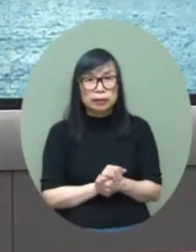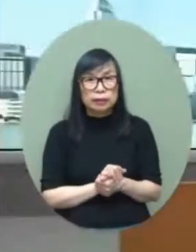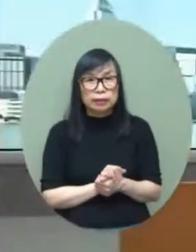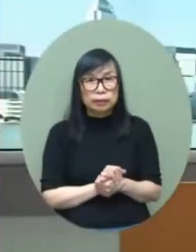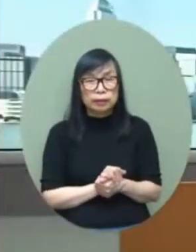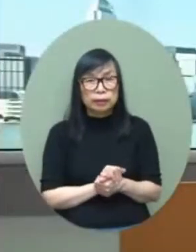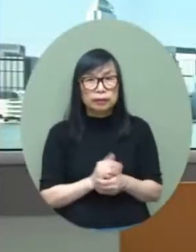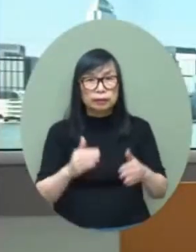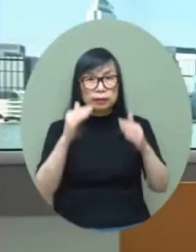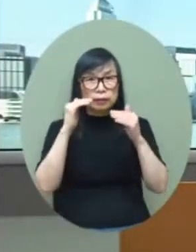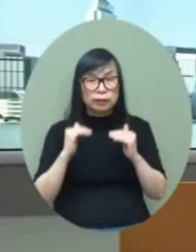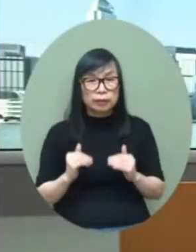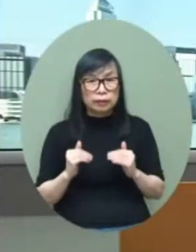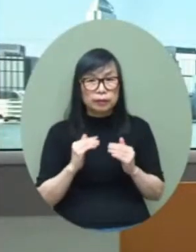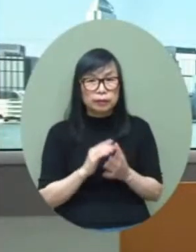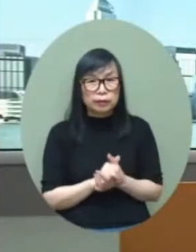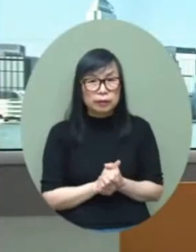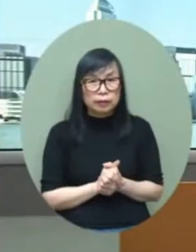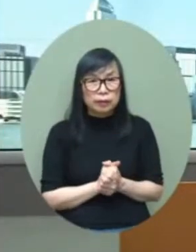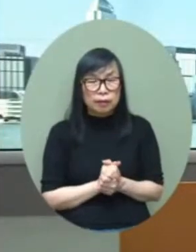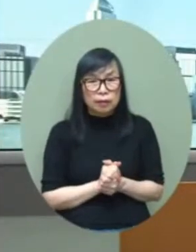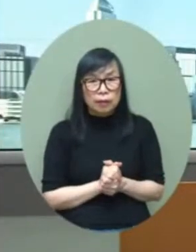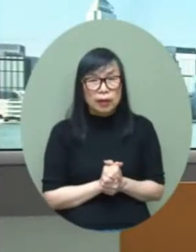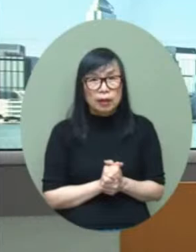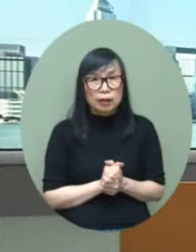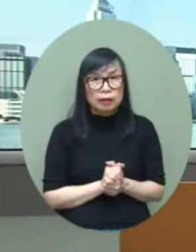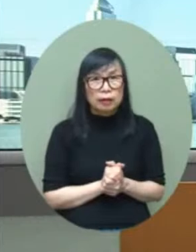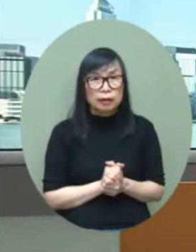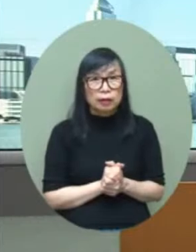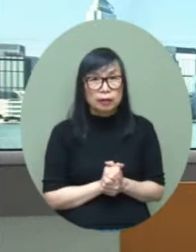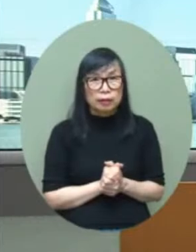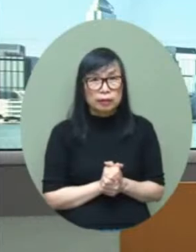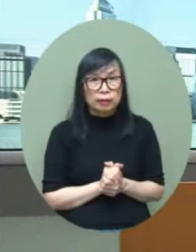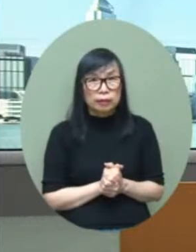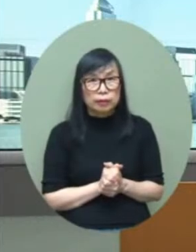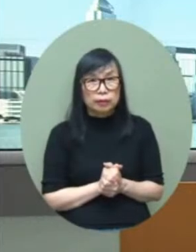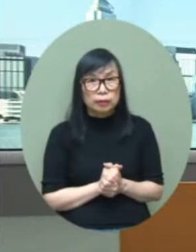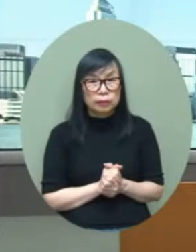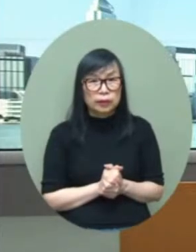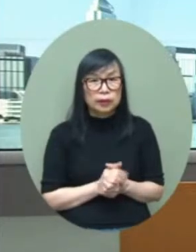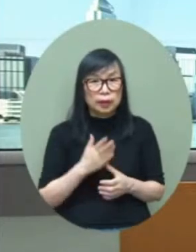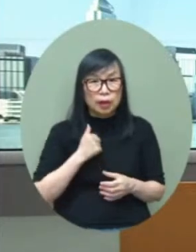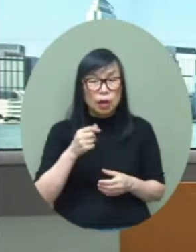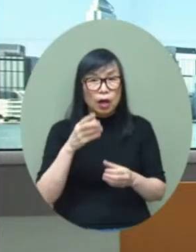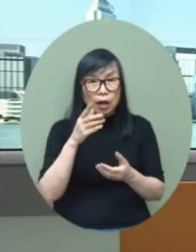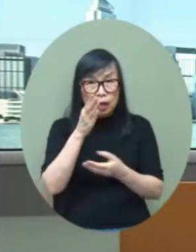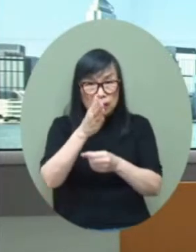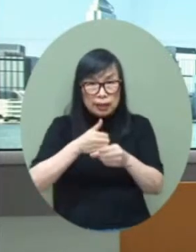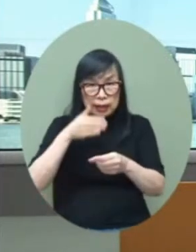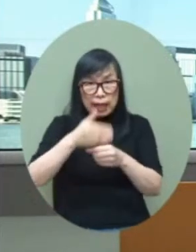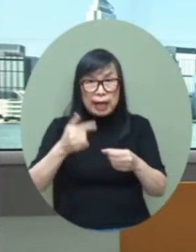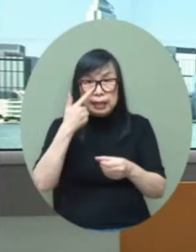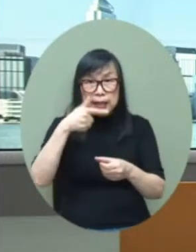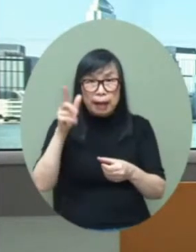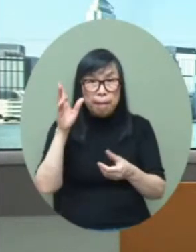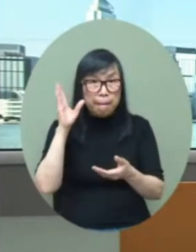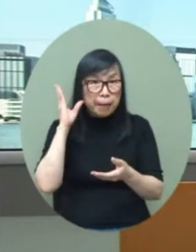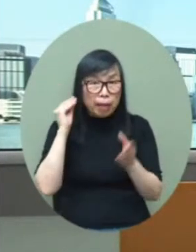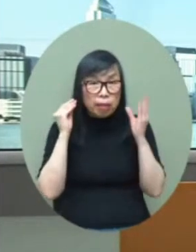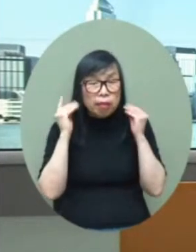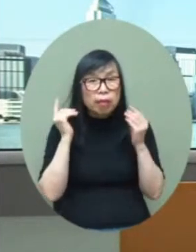current situation. Thank you. Next, the lady in black in the front. Good afternoon.